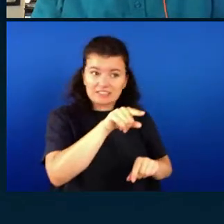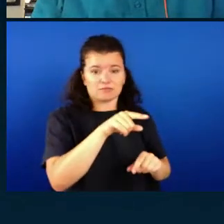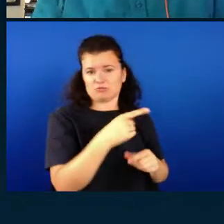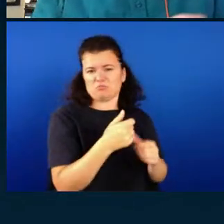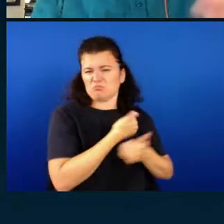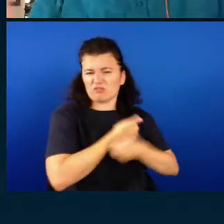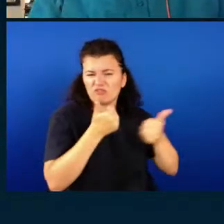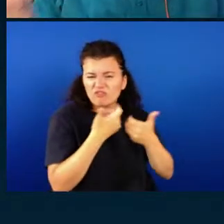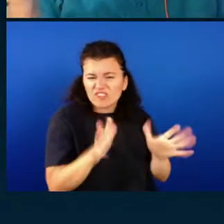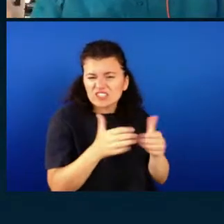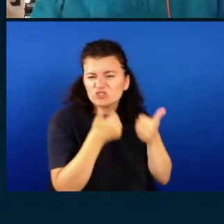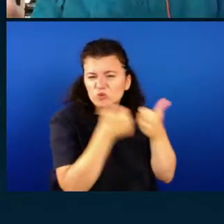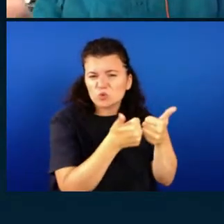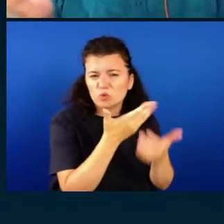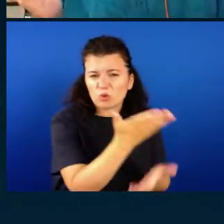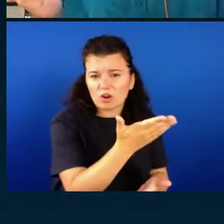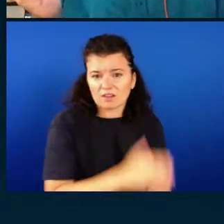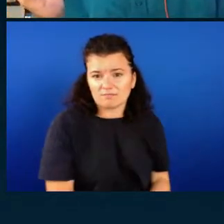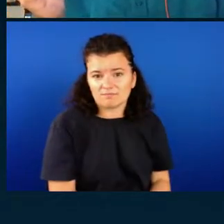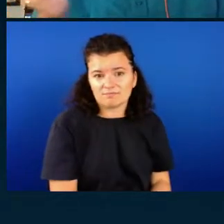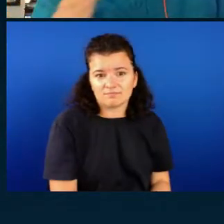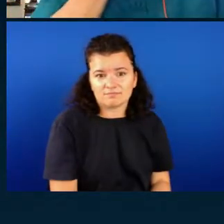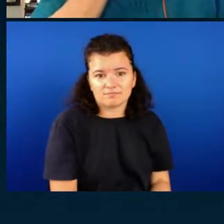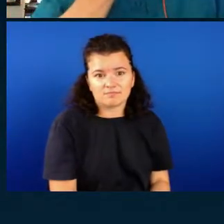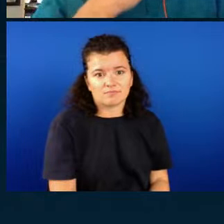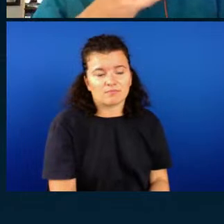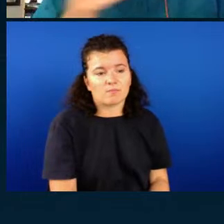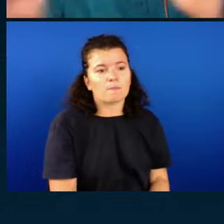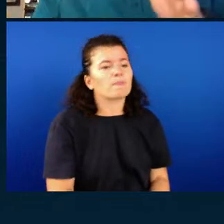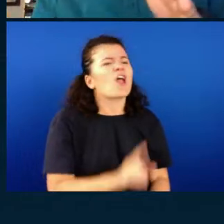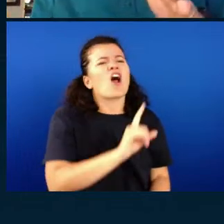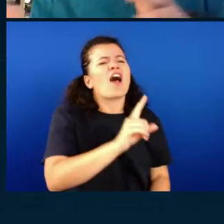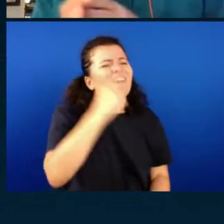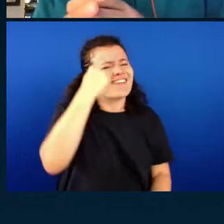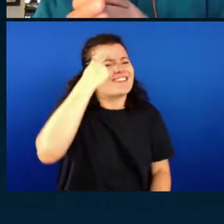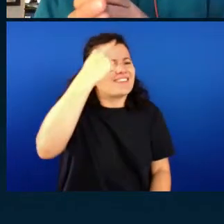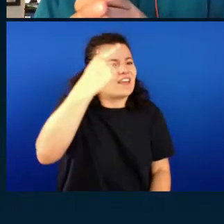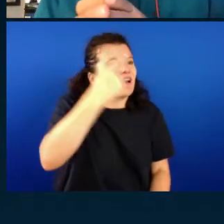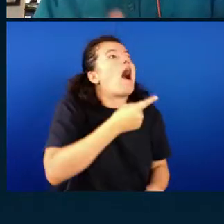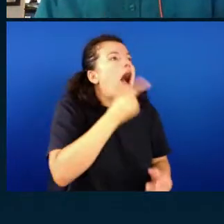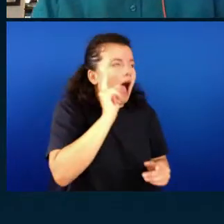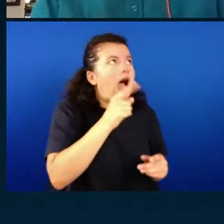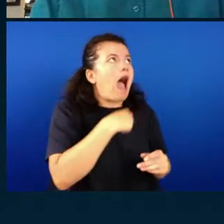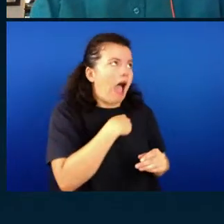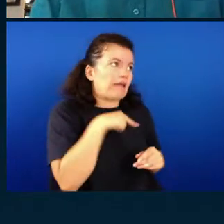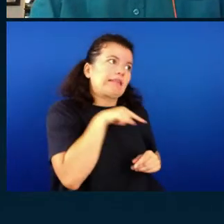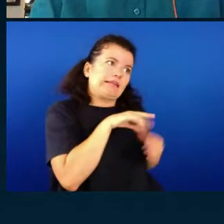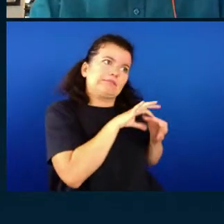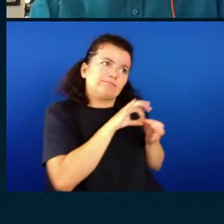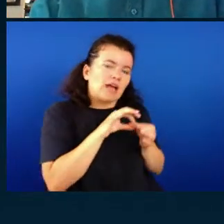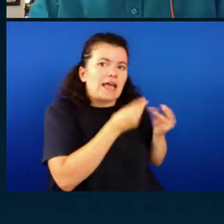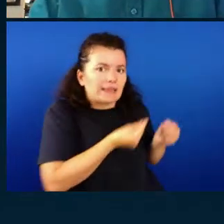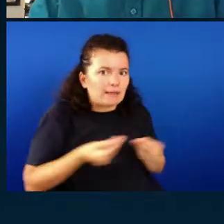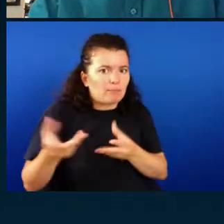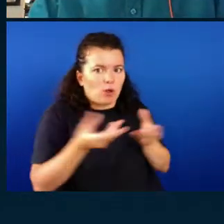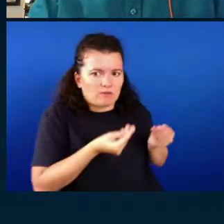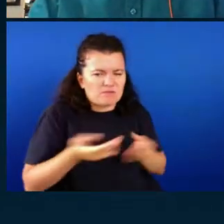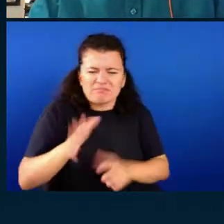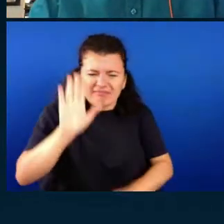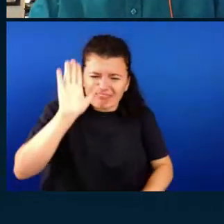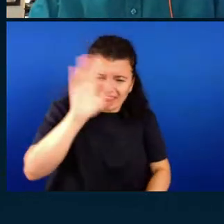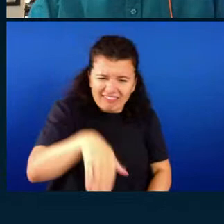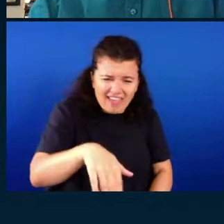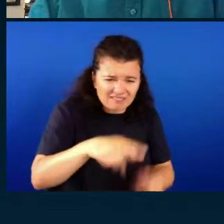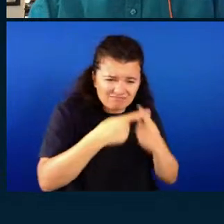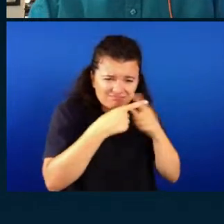So that's, you know, don't think of it just as it's nice for deploying your stuff. And we can actually see if we